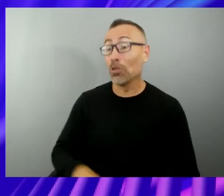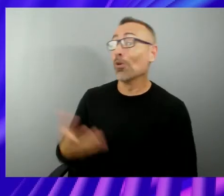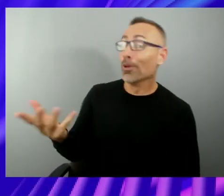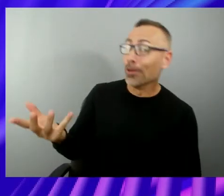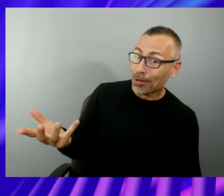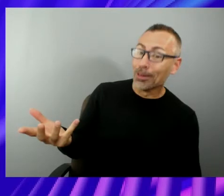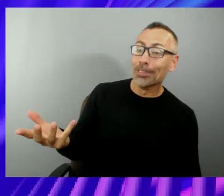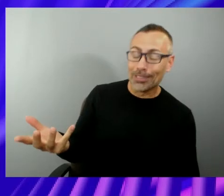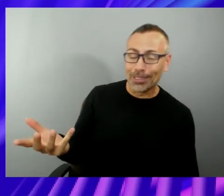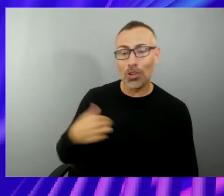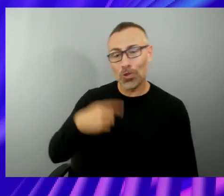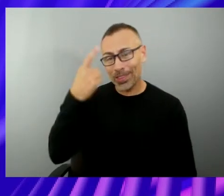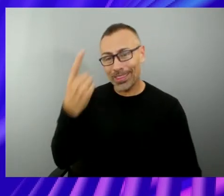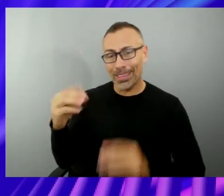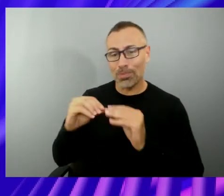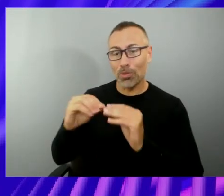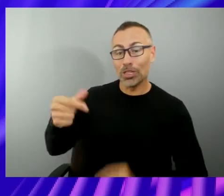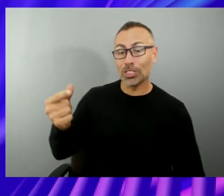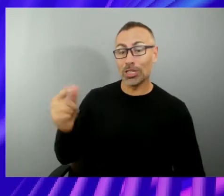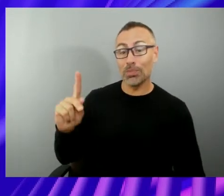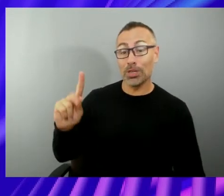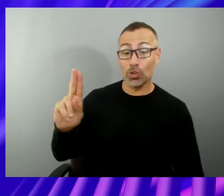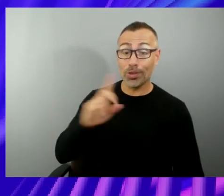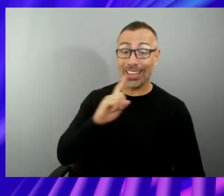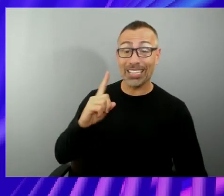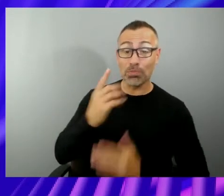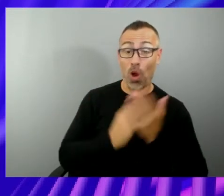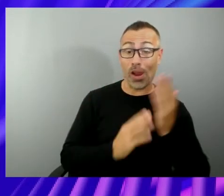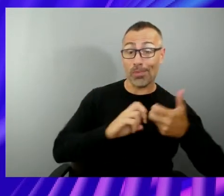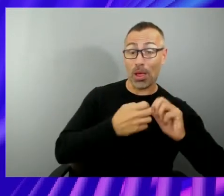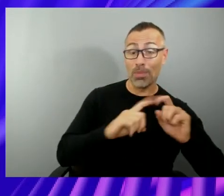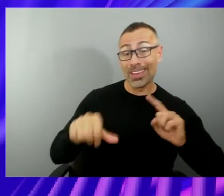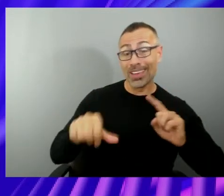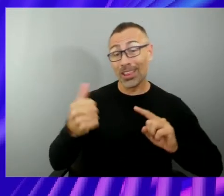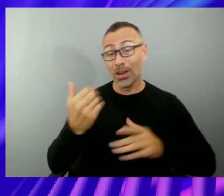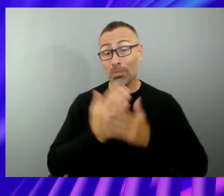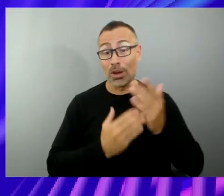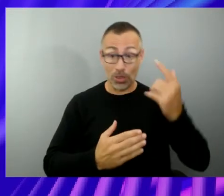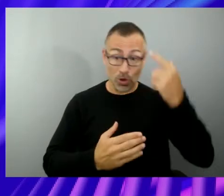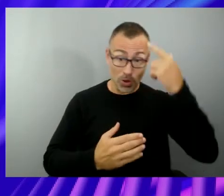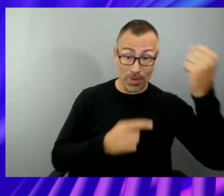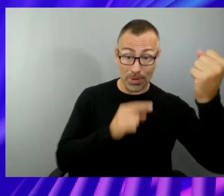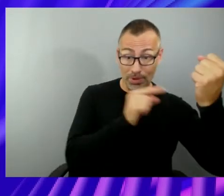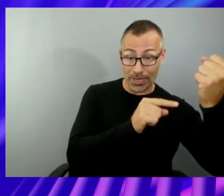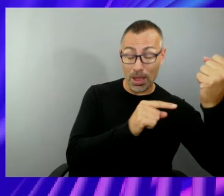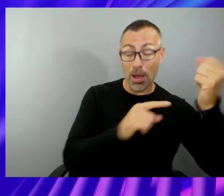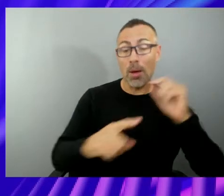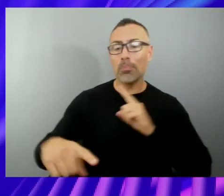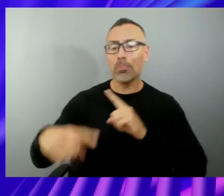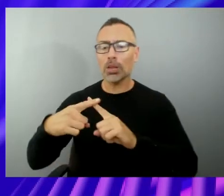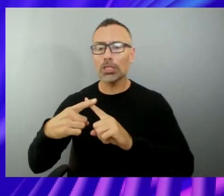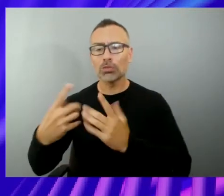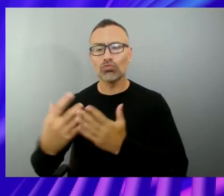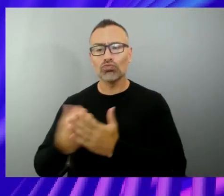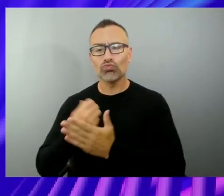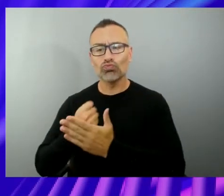then one part is the GPU memory, the other part is GPU utilization, right? So when we have a bigger model, we